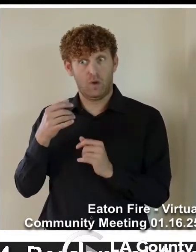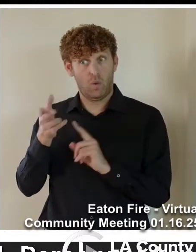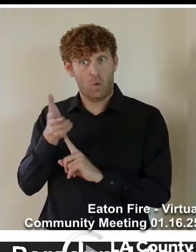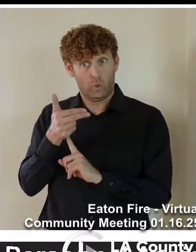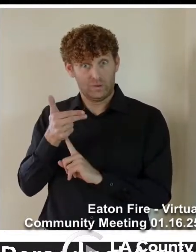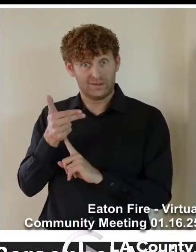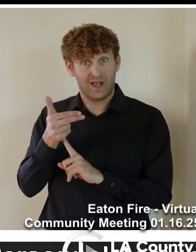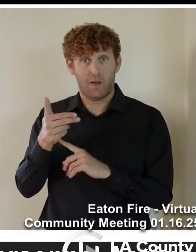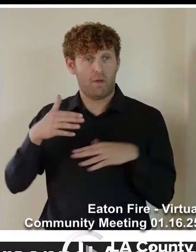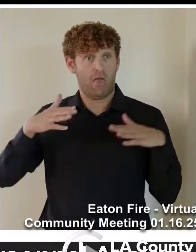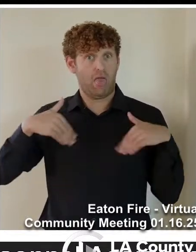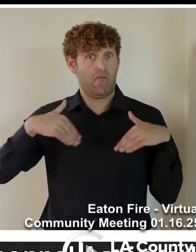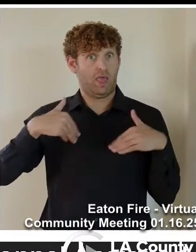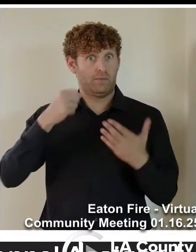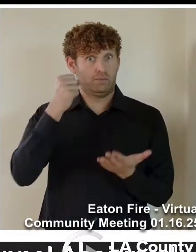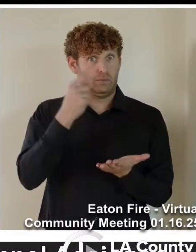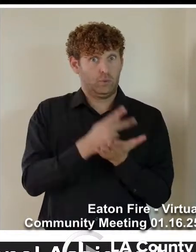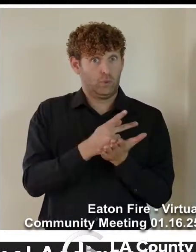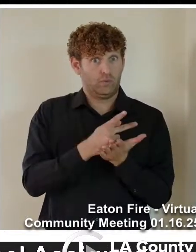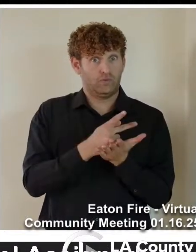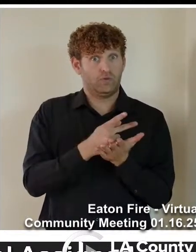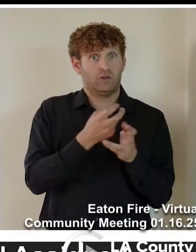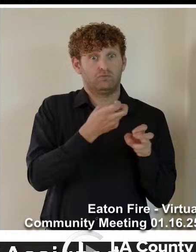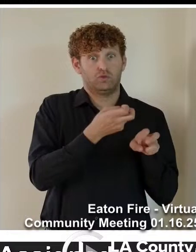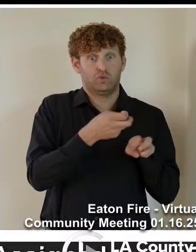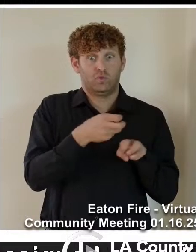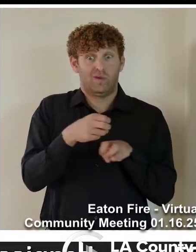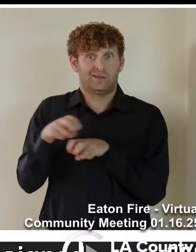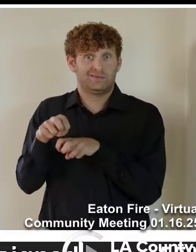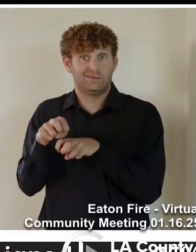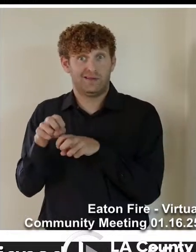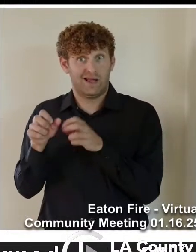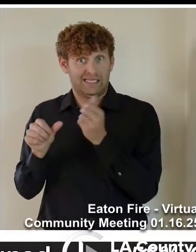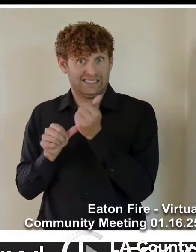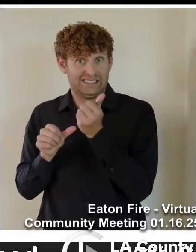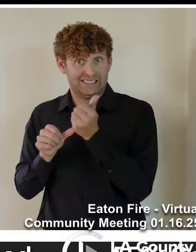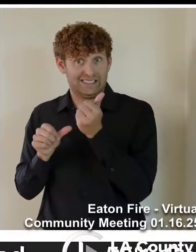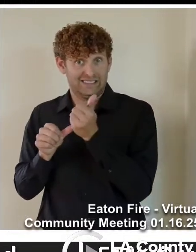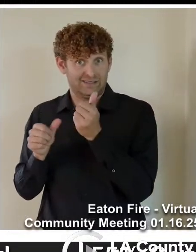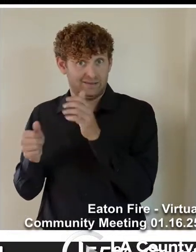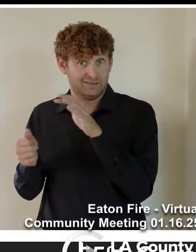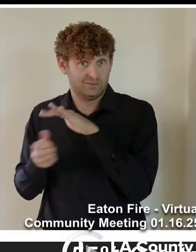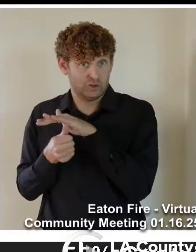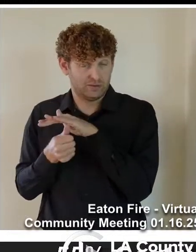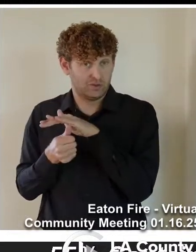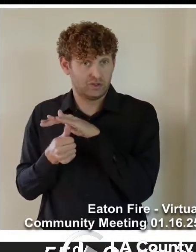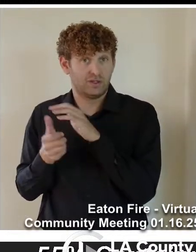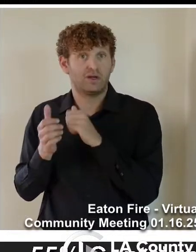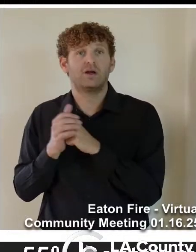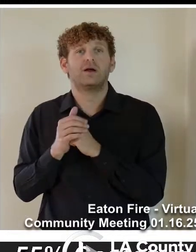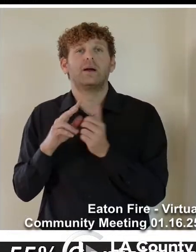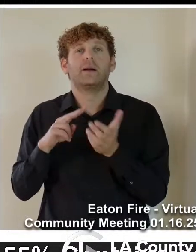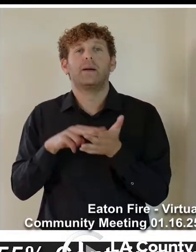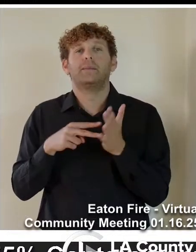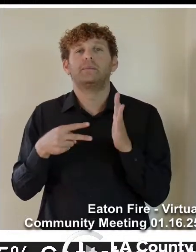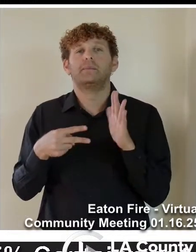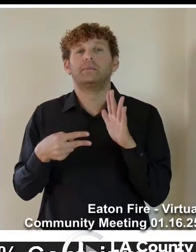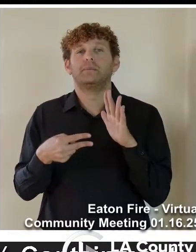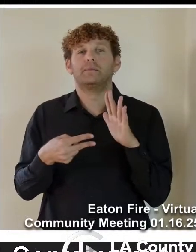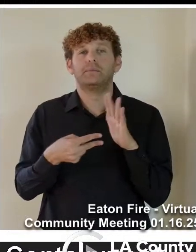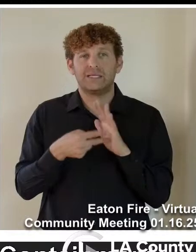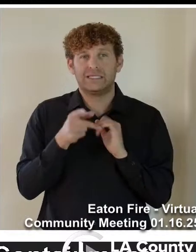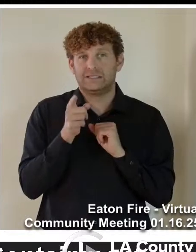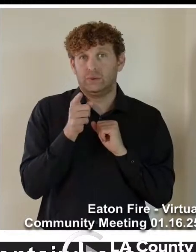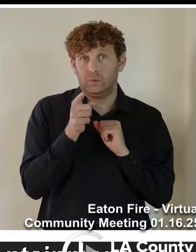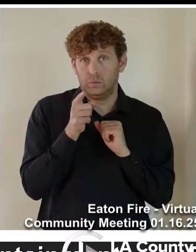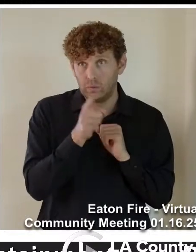are approved for transitional sheltering assistance, then you will need to cover the costs of your hotel and then work with FEMA to